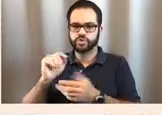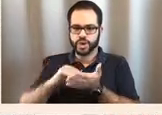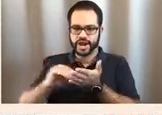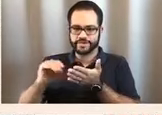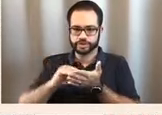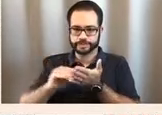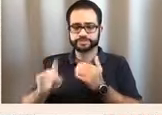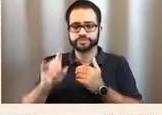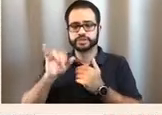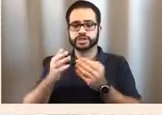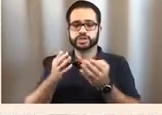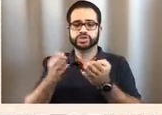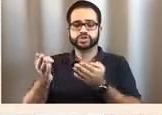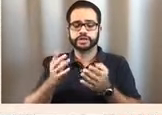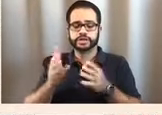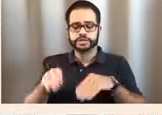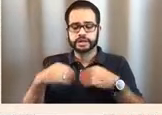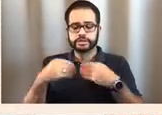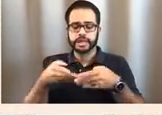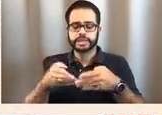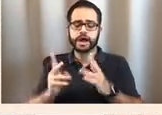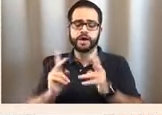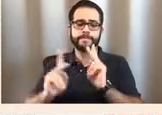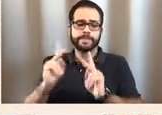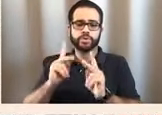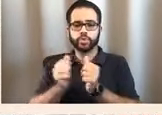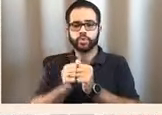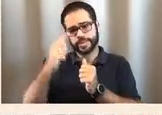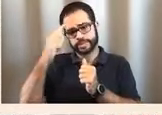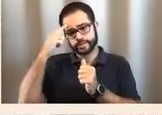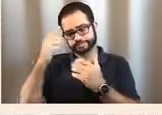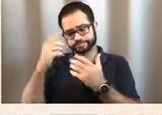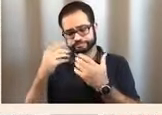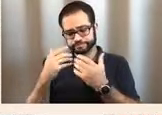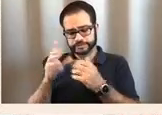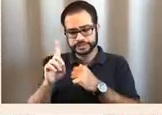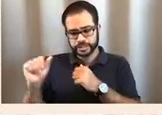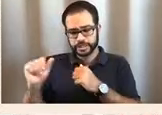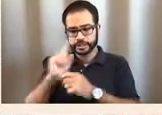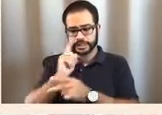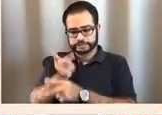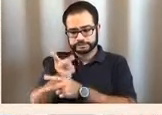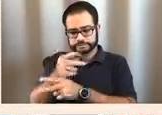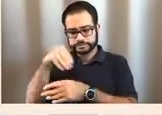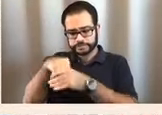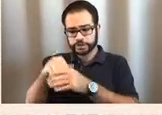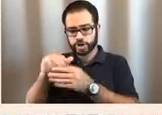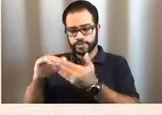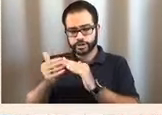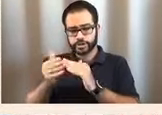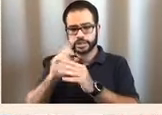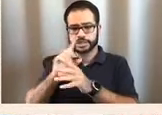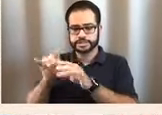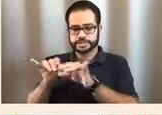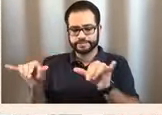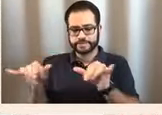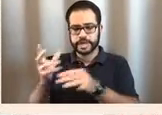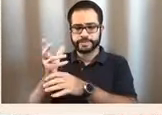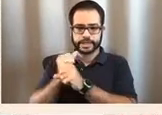with intellectual and developmental disabilities to remain in the community while receiving supports for activities of daily